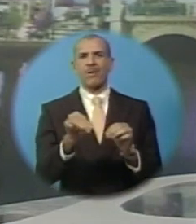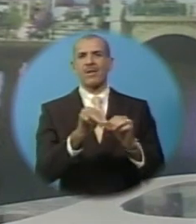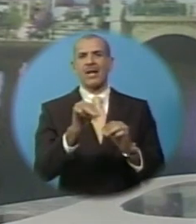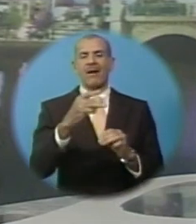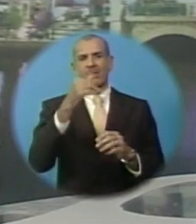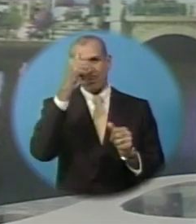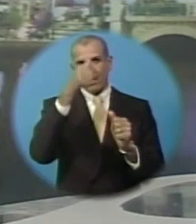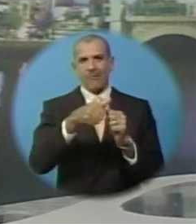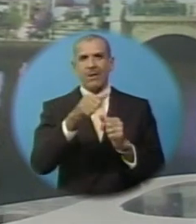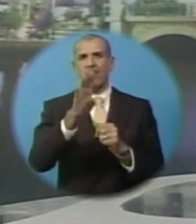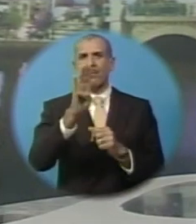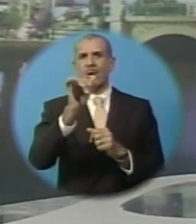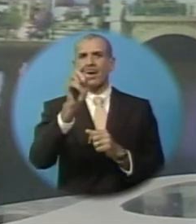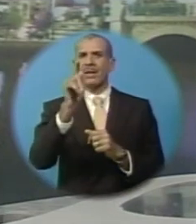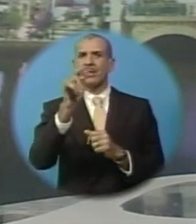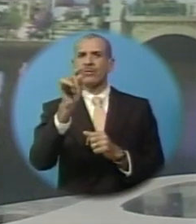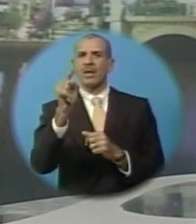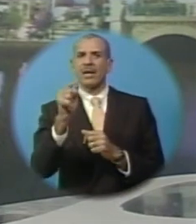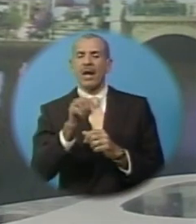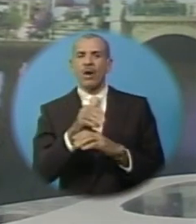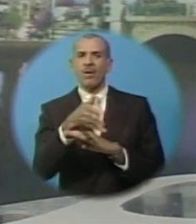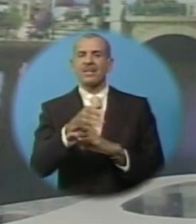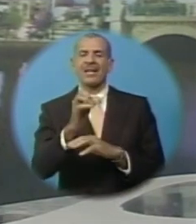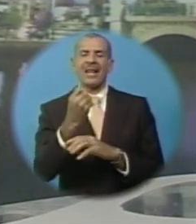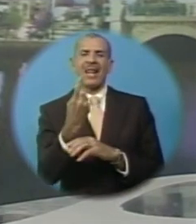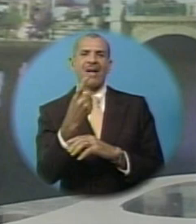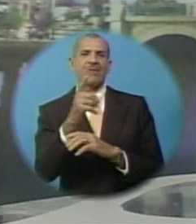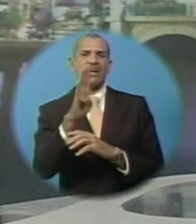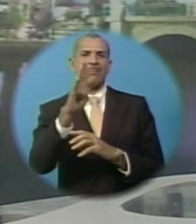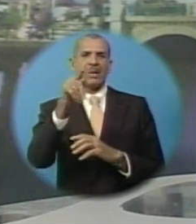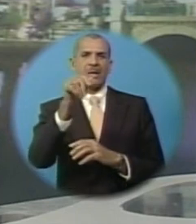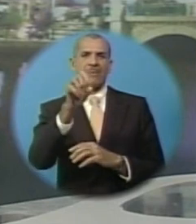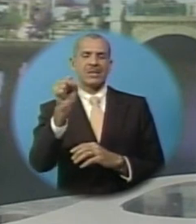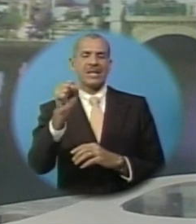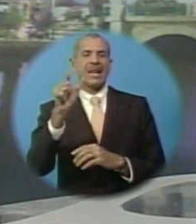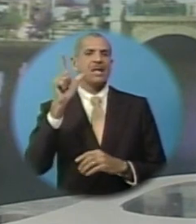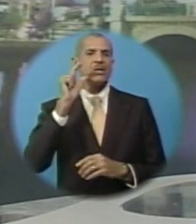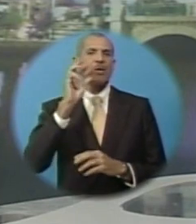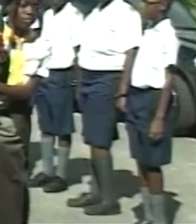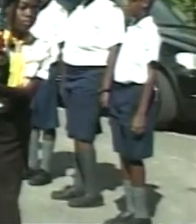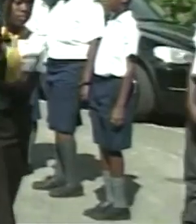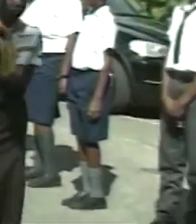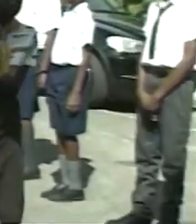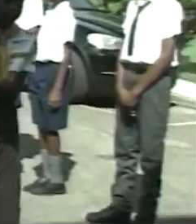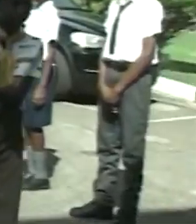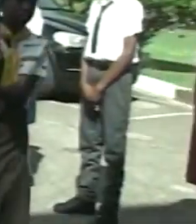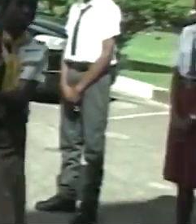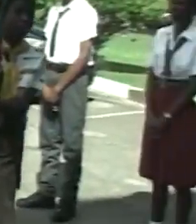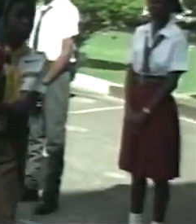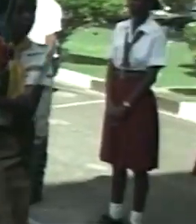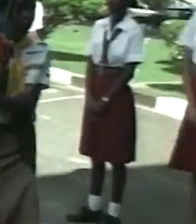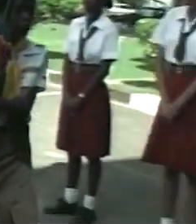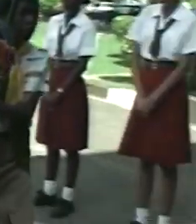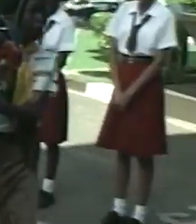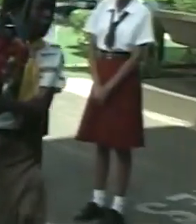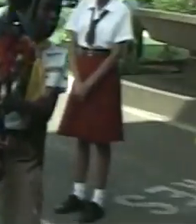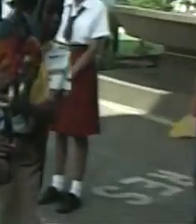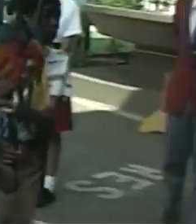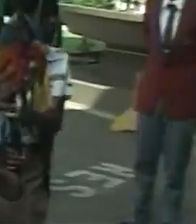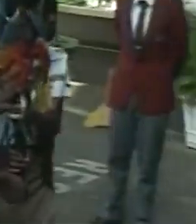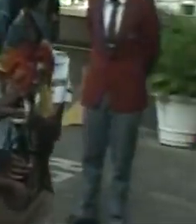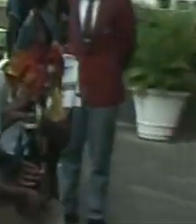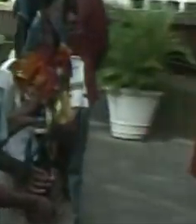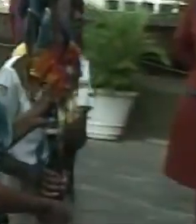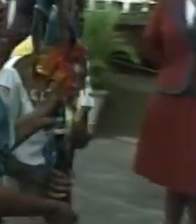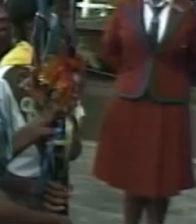commemorative Broken Trident across the island's 11 parishes. Lisa Lord reports. Prime Minister Frendell Stuart says the movement of